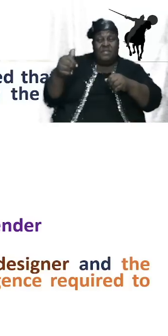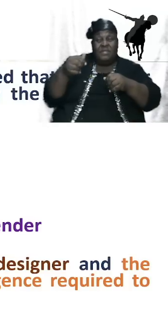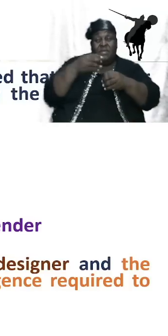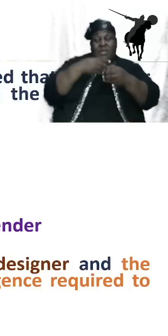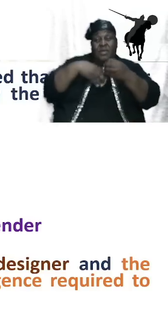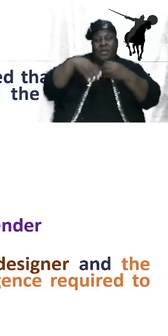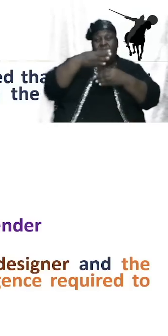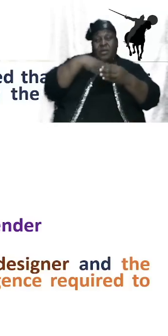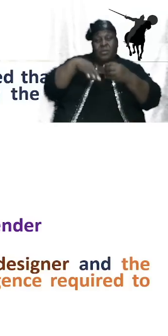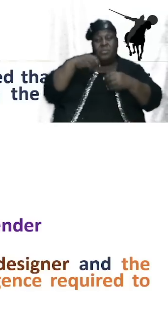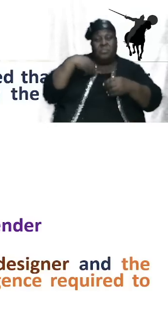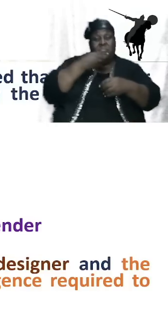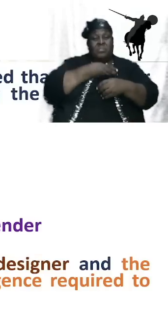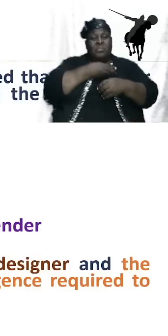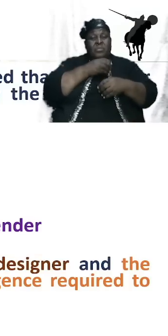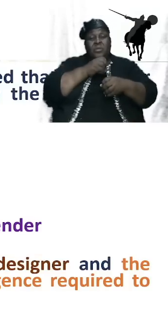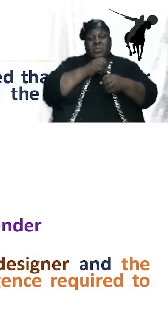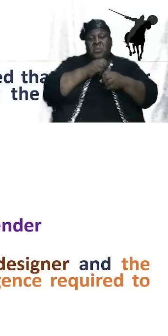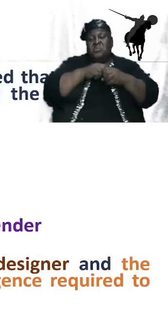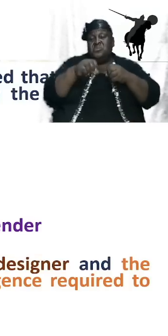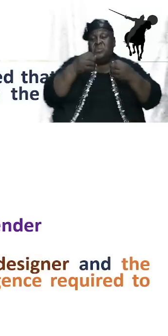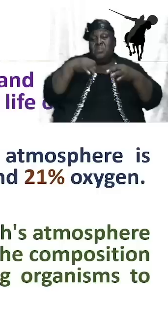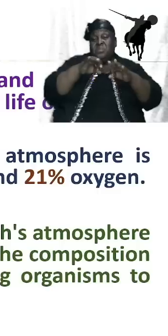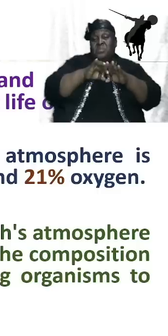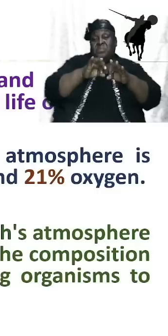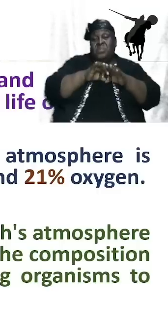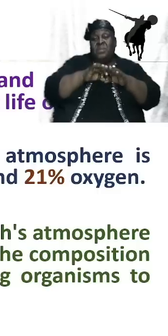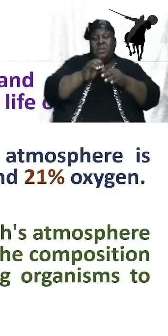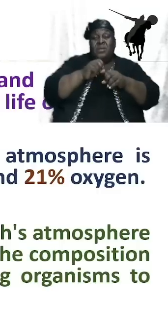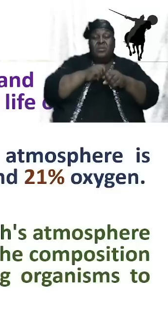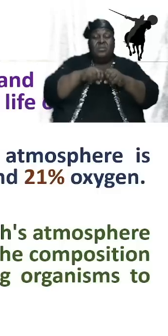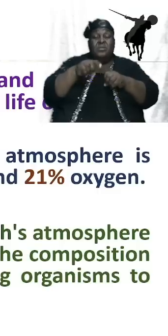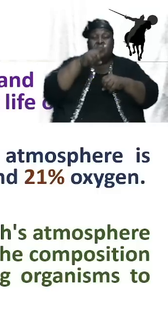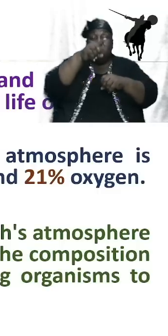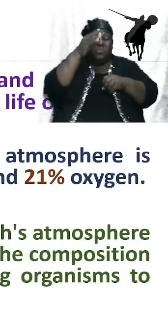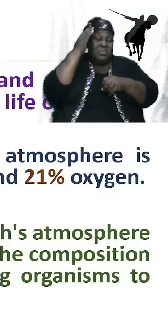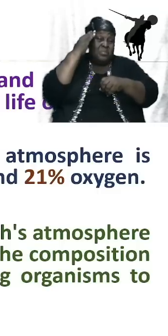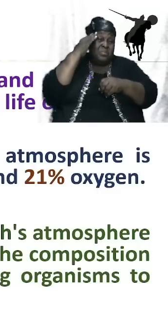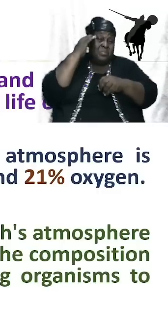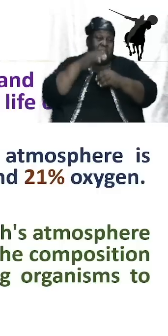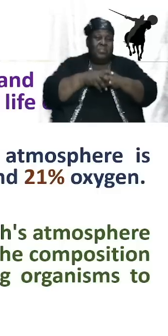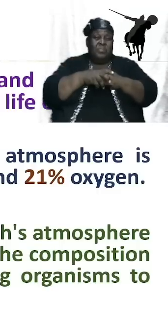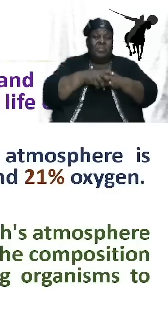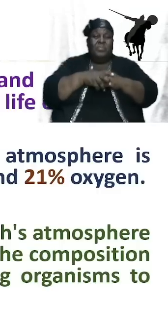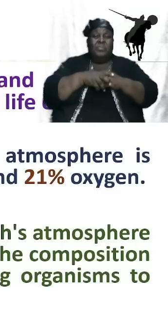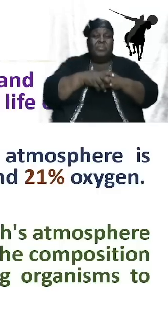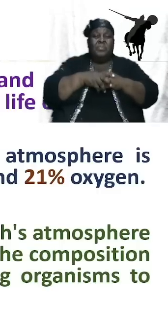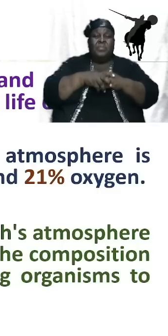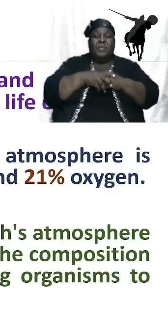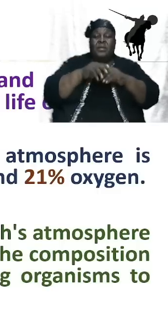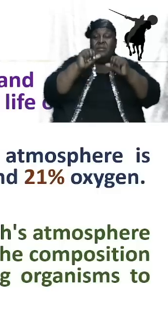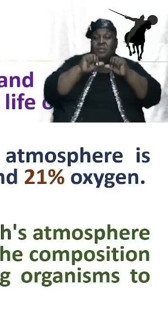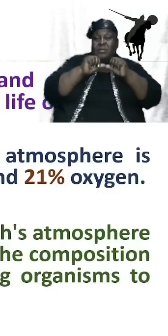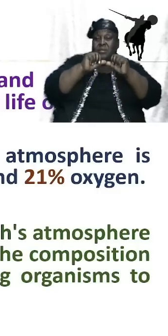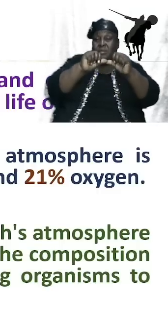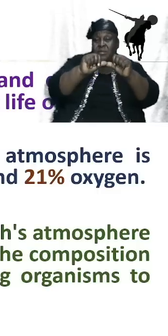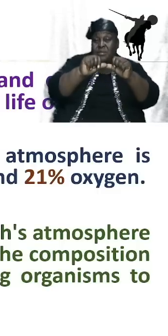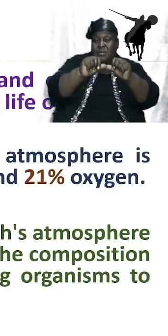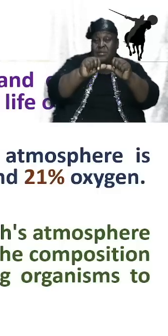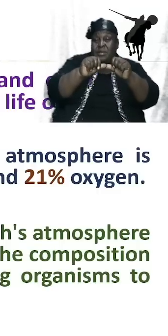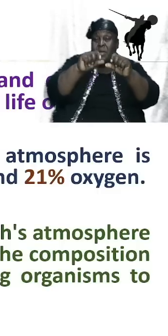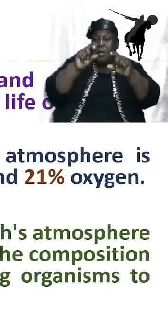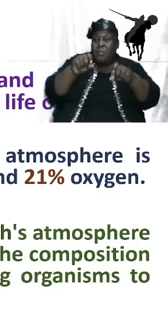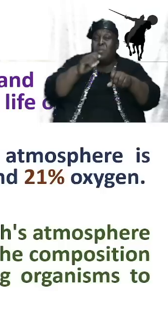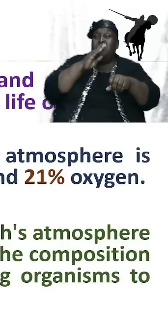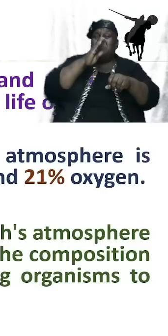complex? Again, an example. Did you know that there are constants and conditions that must